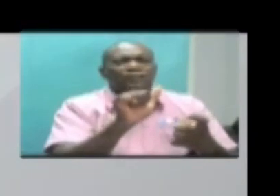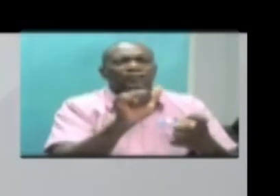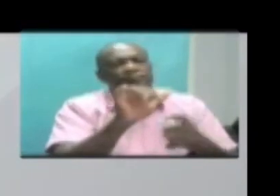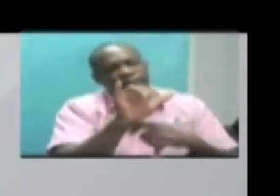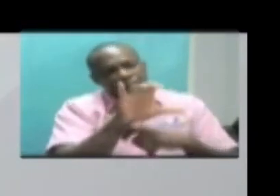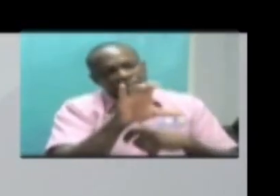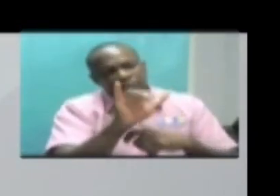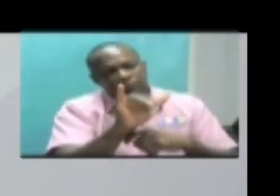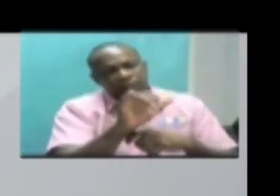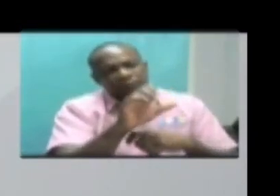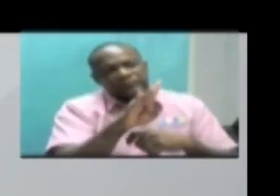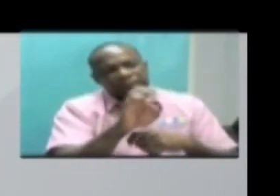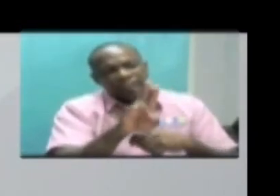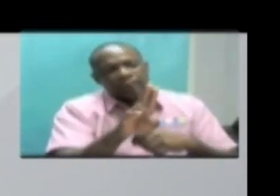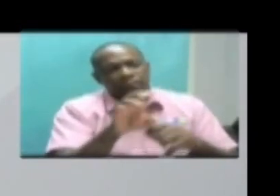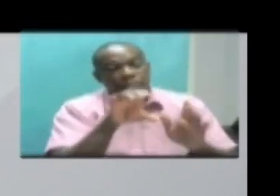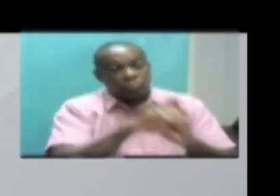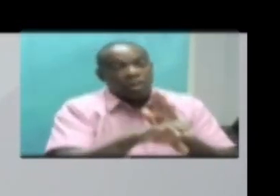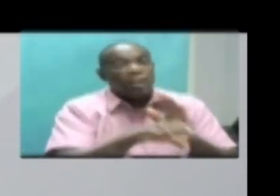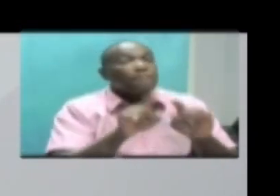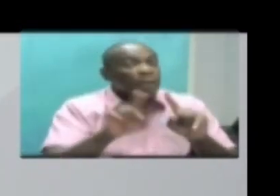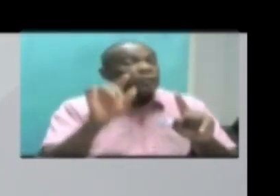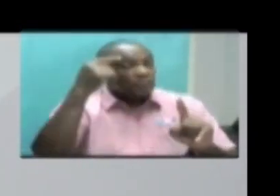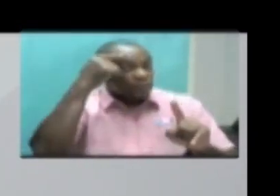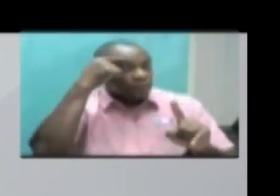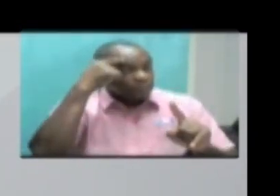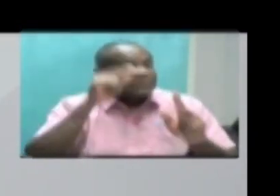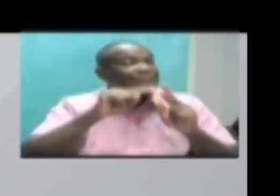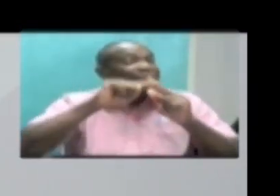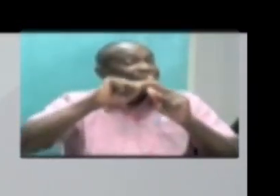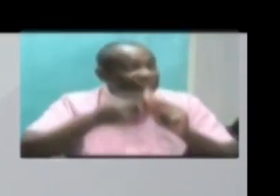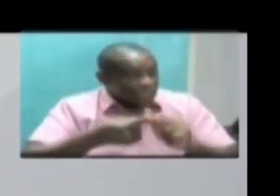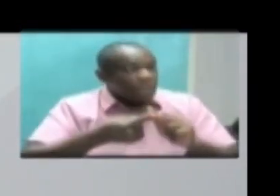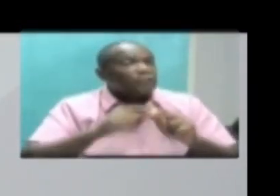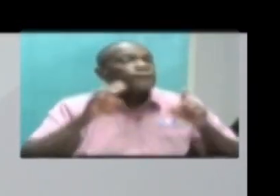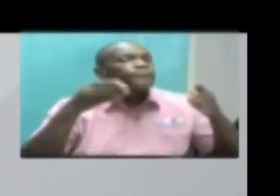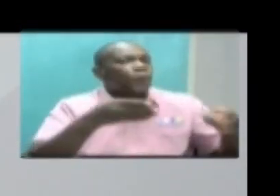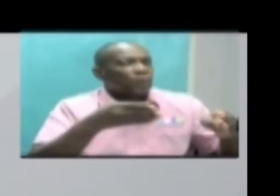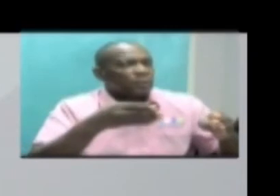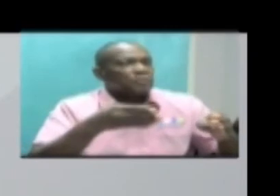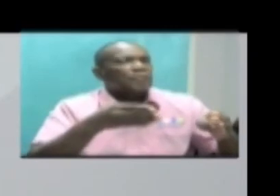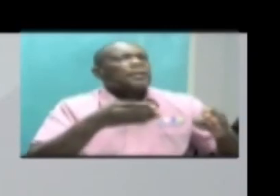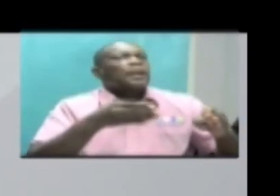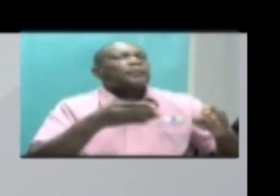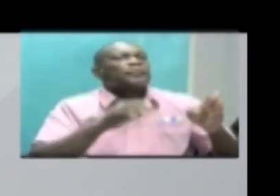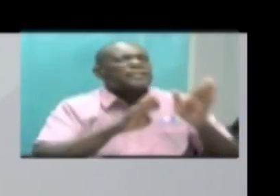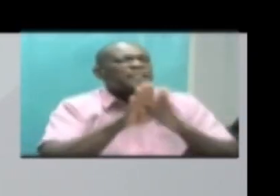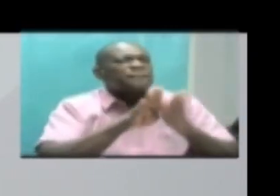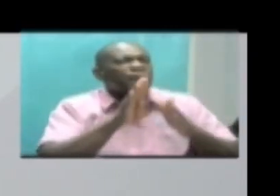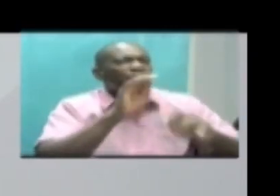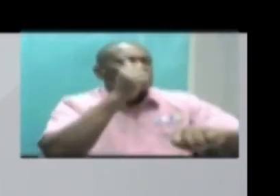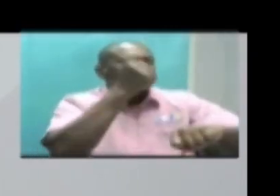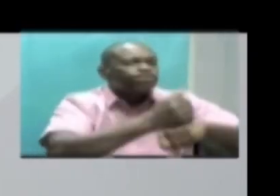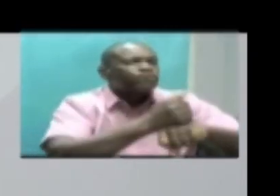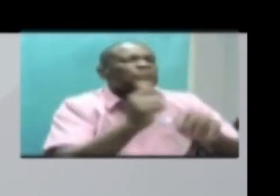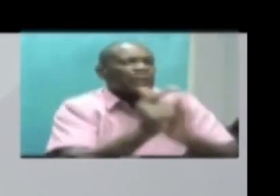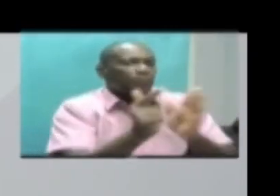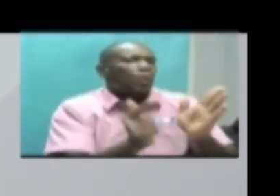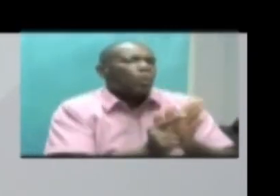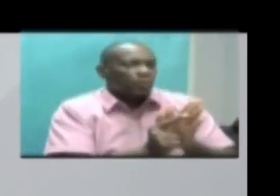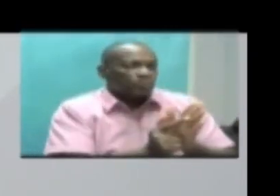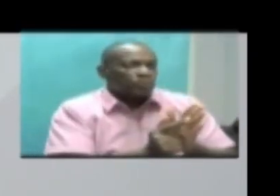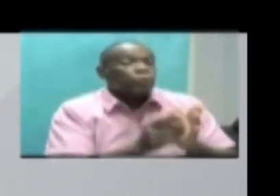at a government level, right? So just now you will hear the advent of the Computer Misuse Act, where they are going to